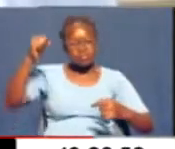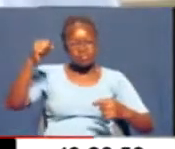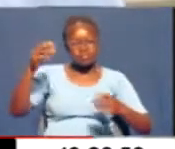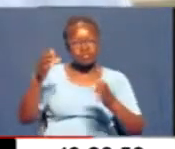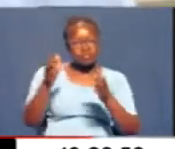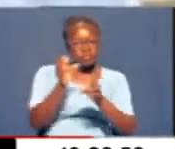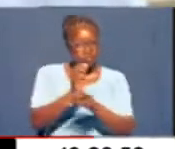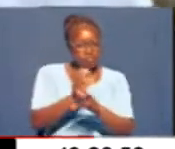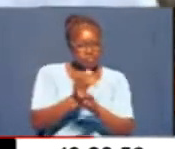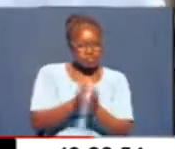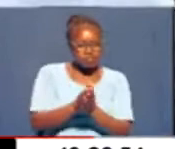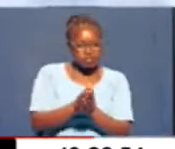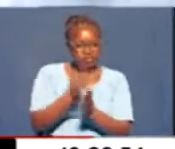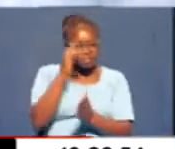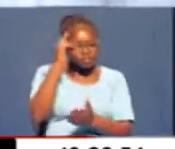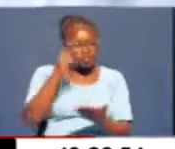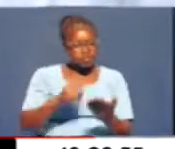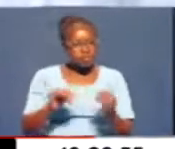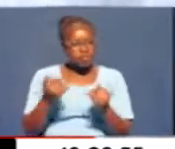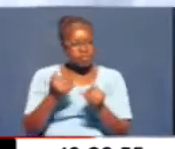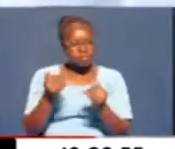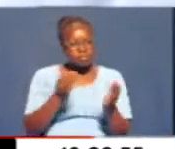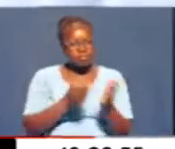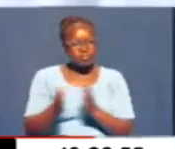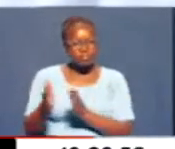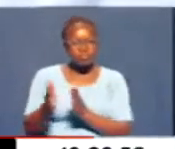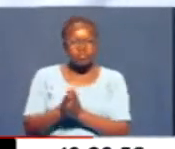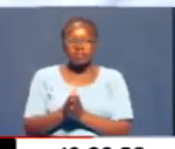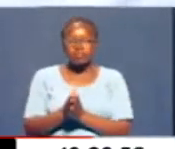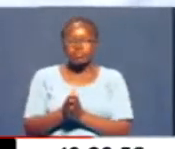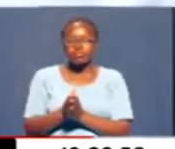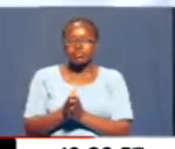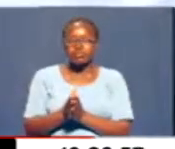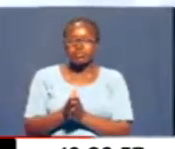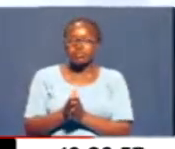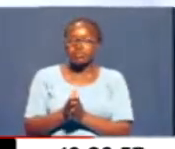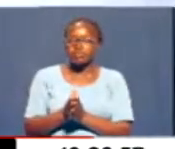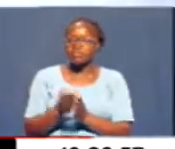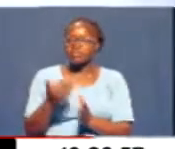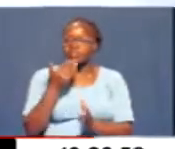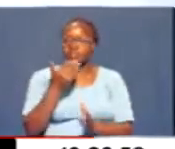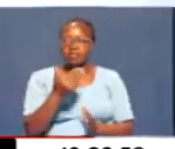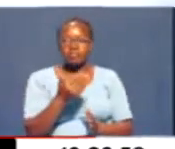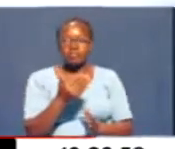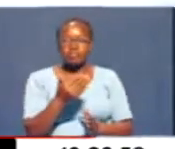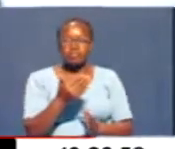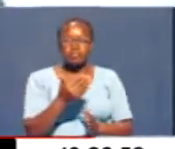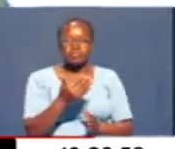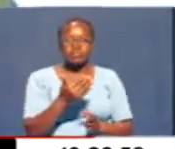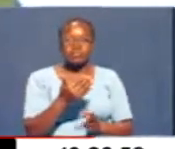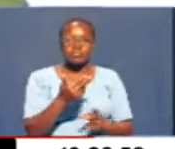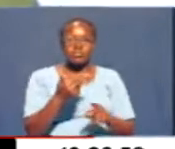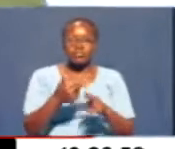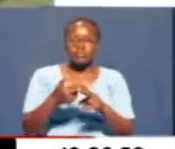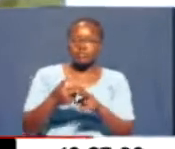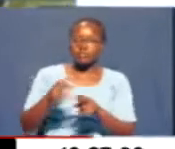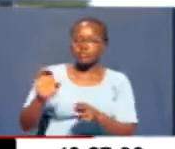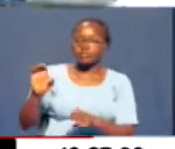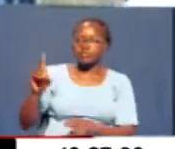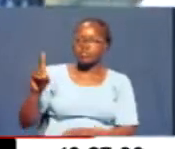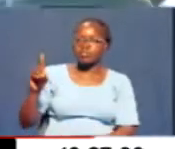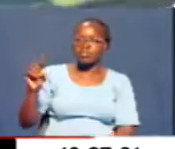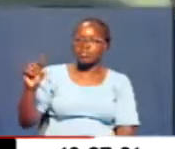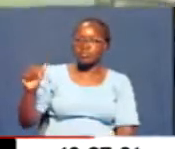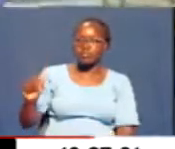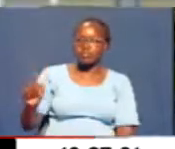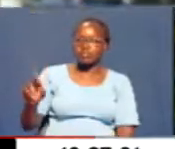make of this new emerging trend? Thank you so much. As you've heard, my name is Edgu Chingodoyo, a political leader and opinion shaper in